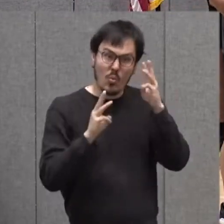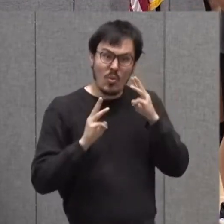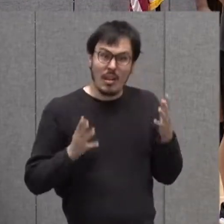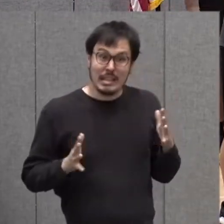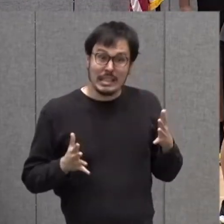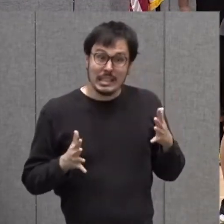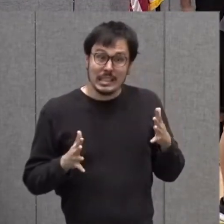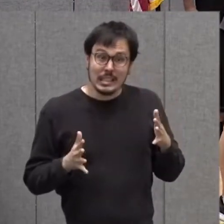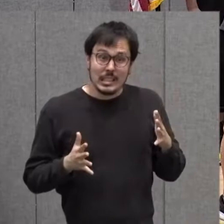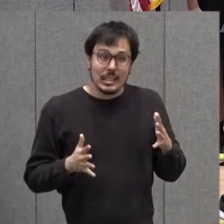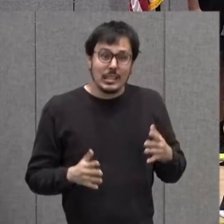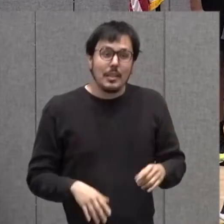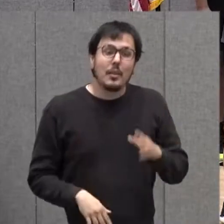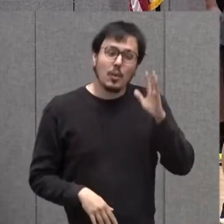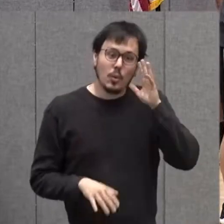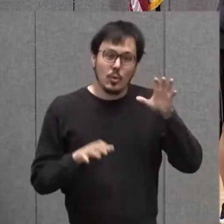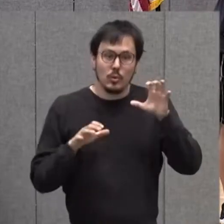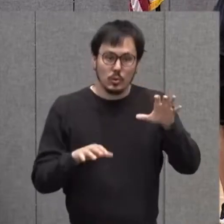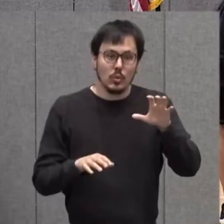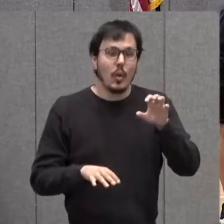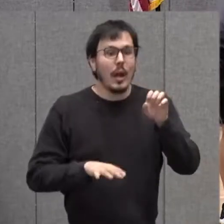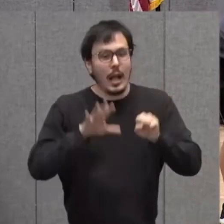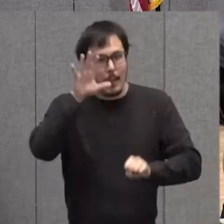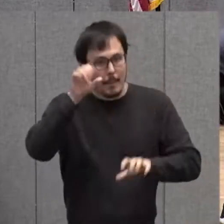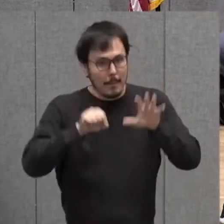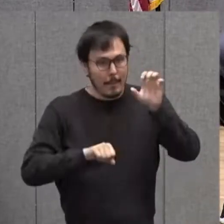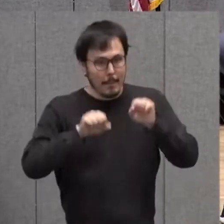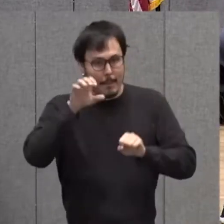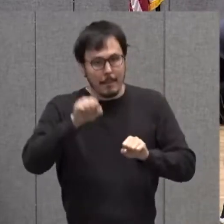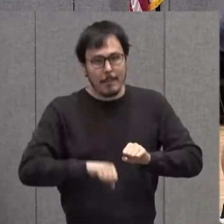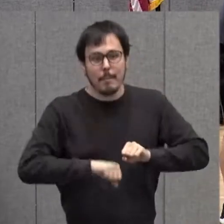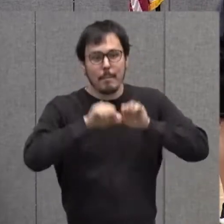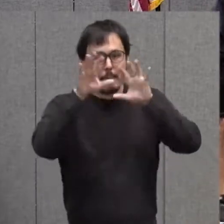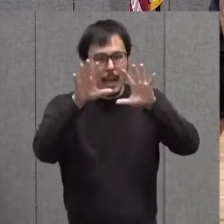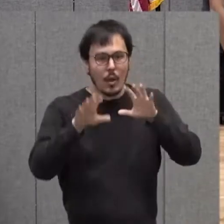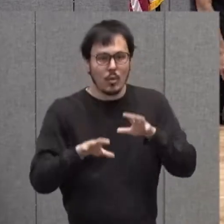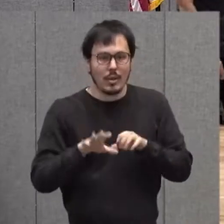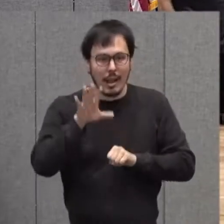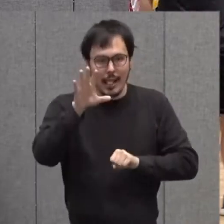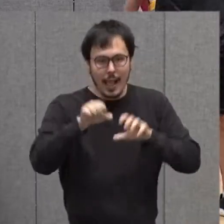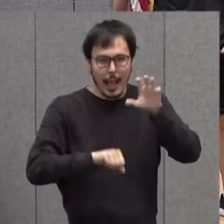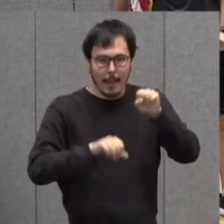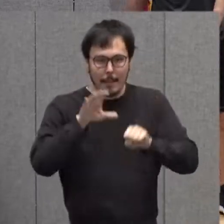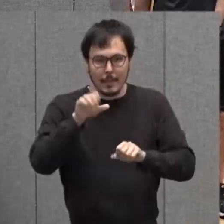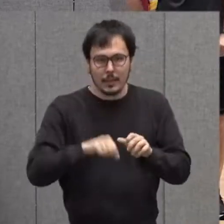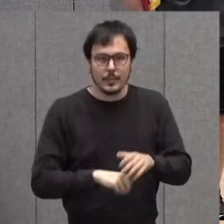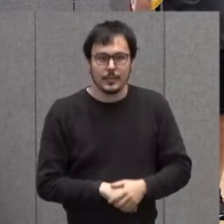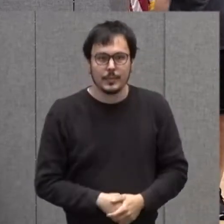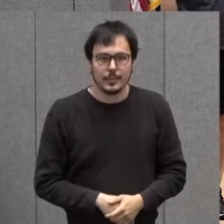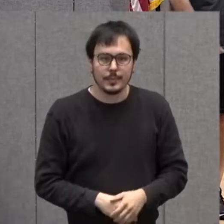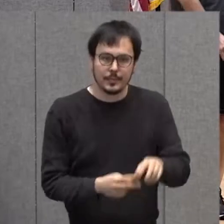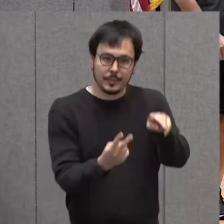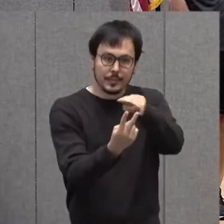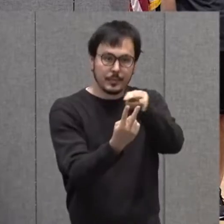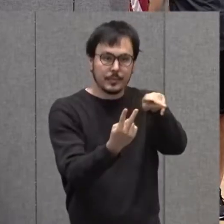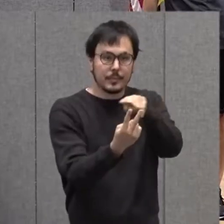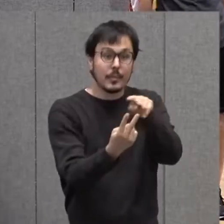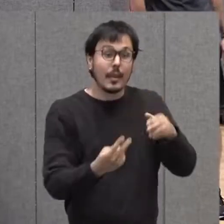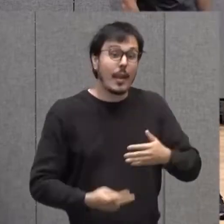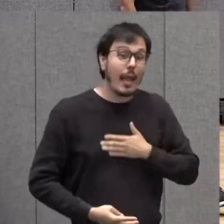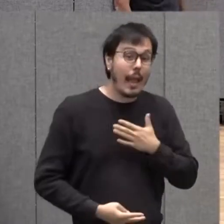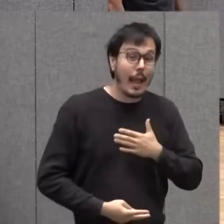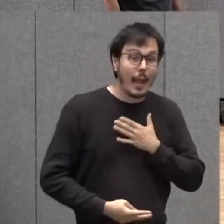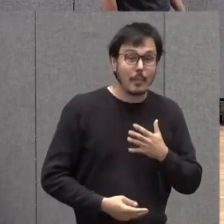estás preocupado, we are going to do mountain climbers. Vamos a hacer ejercicios de alpinista,